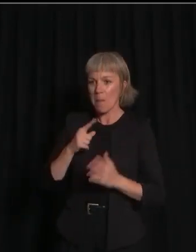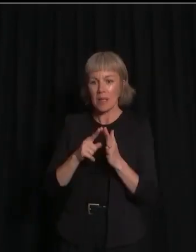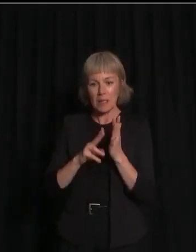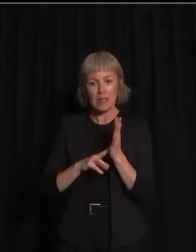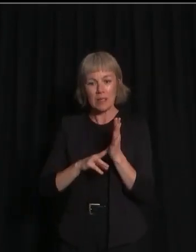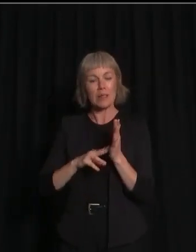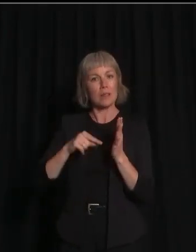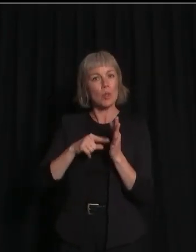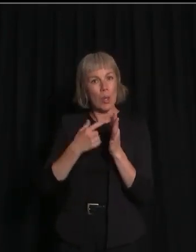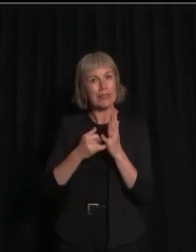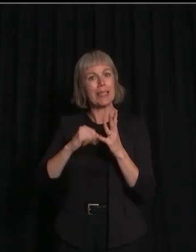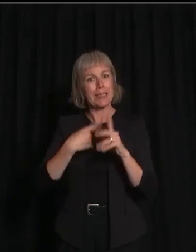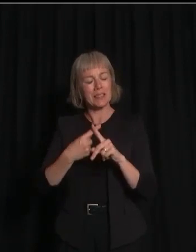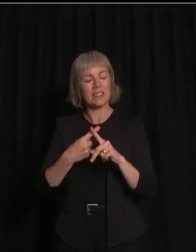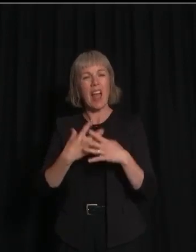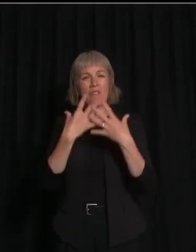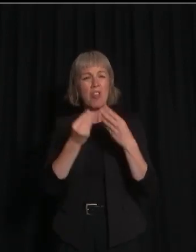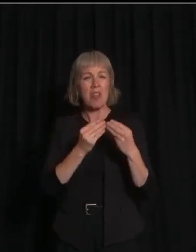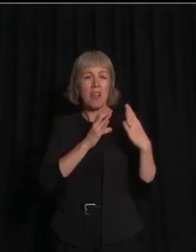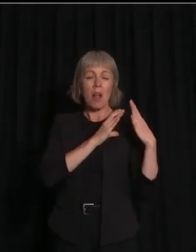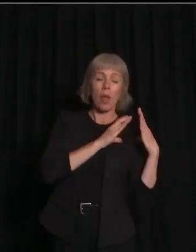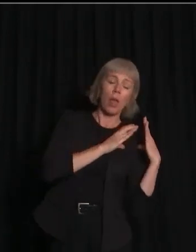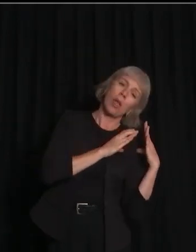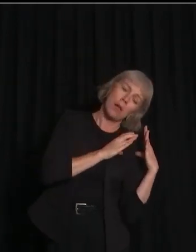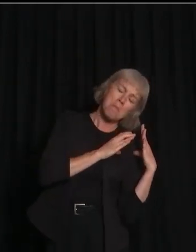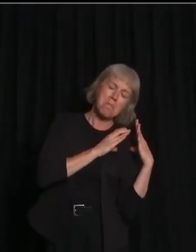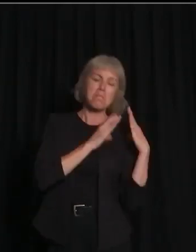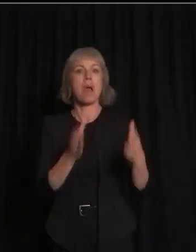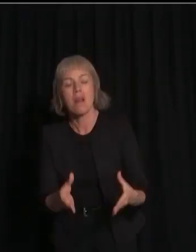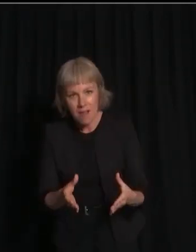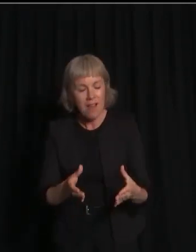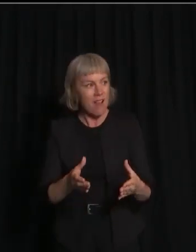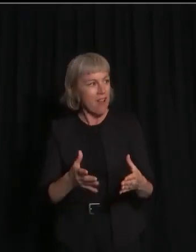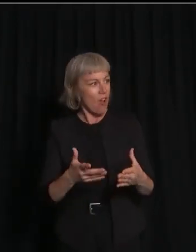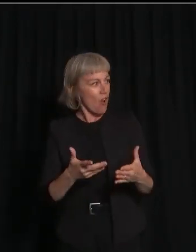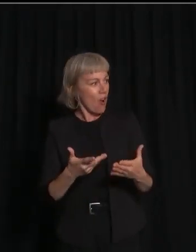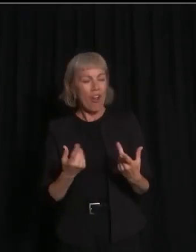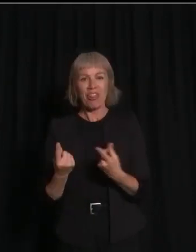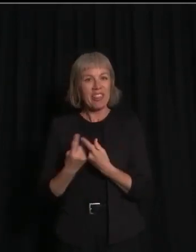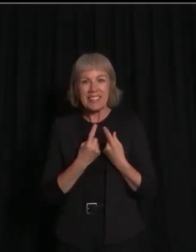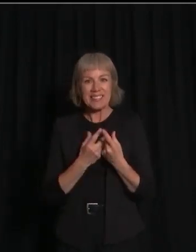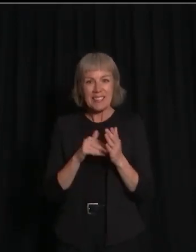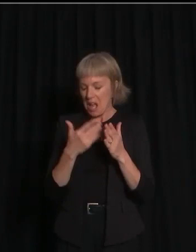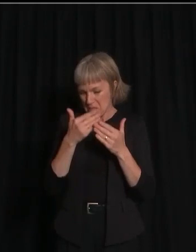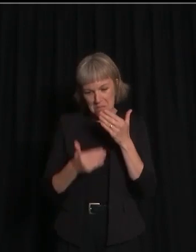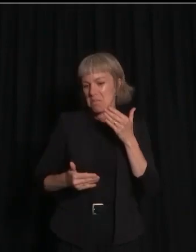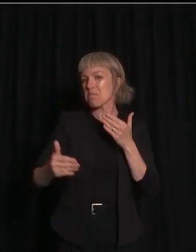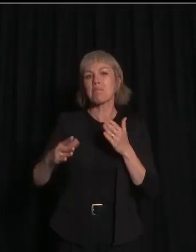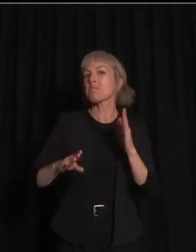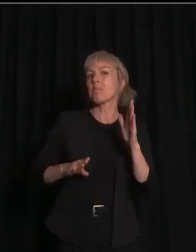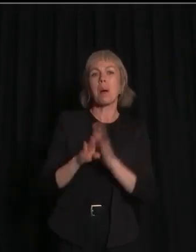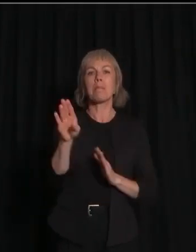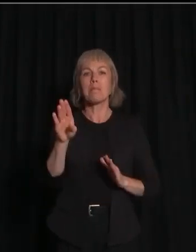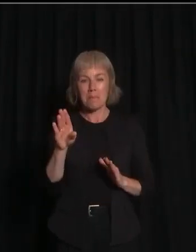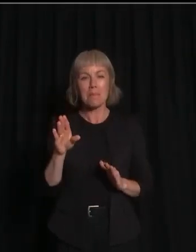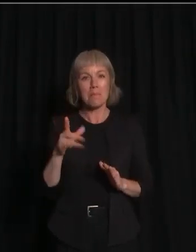And literally all the happiness, everything in my life that I cherish, most of those things, have happened to me